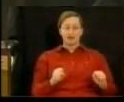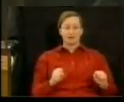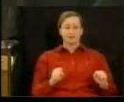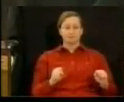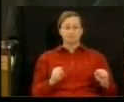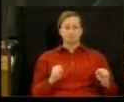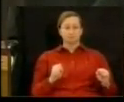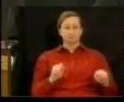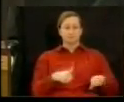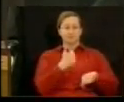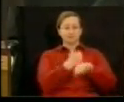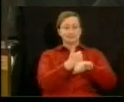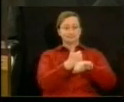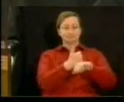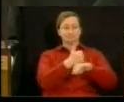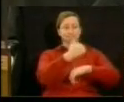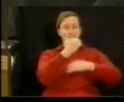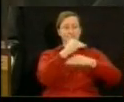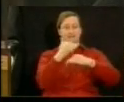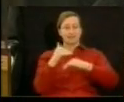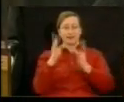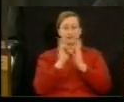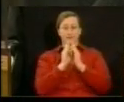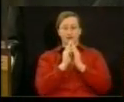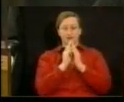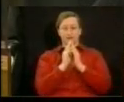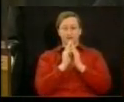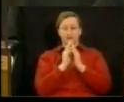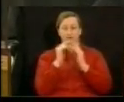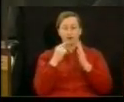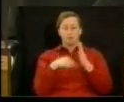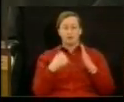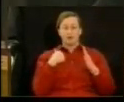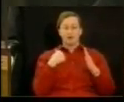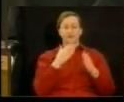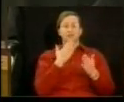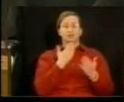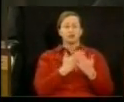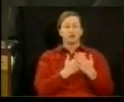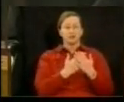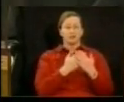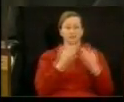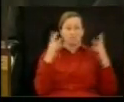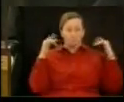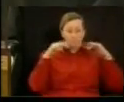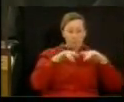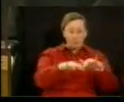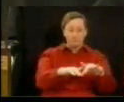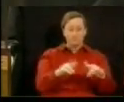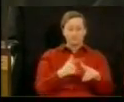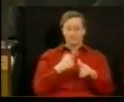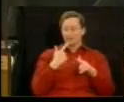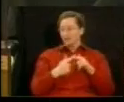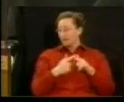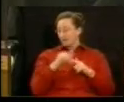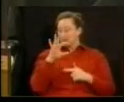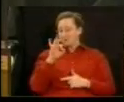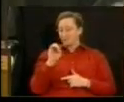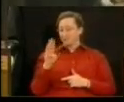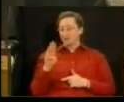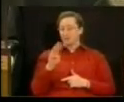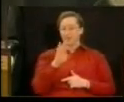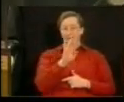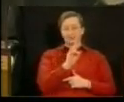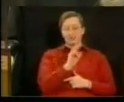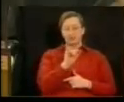bunch of groups try to stack a meeting, what you have is something called good attendance. And then, February 17th to the 24th,